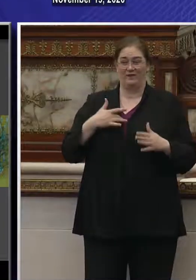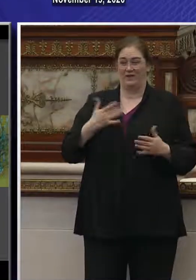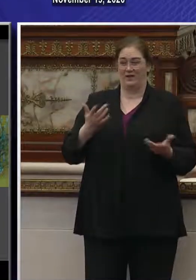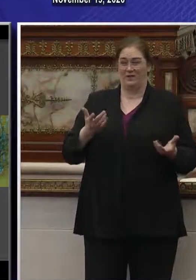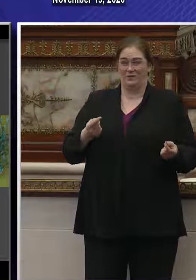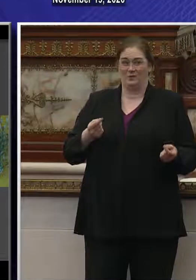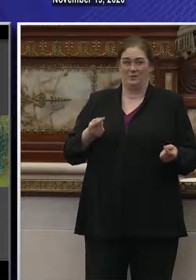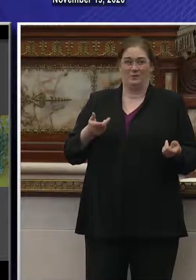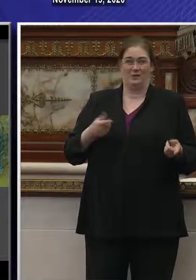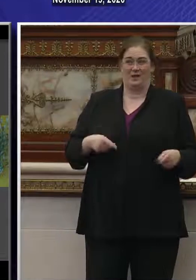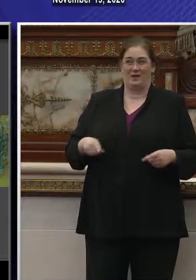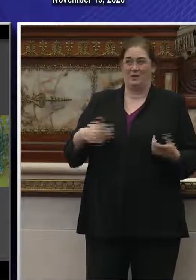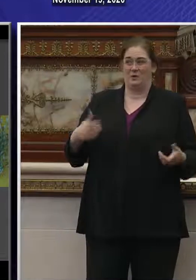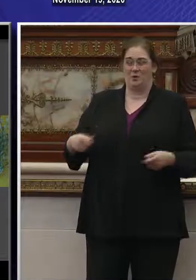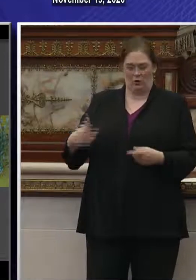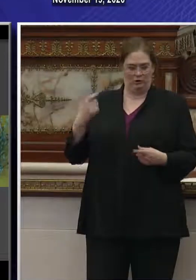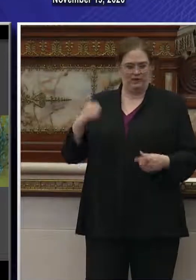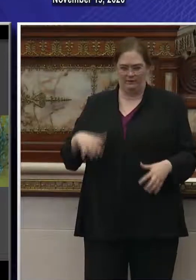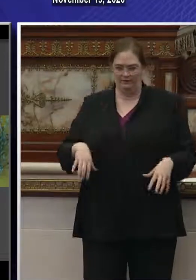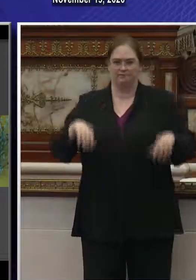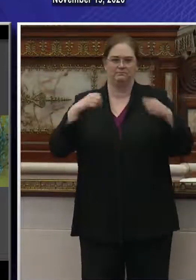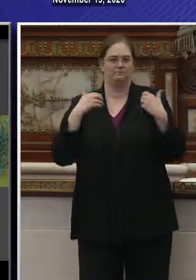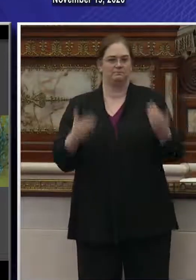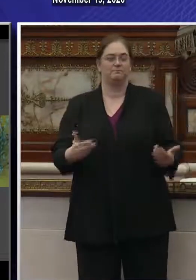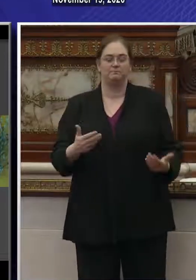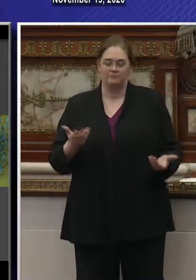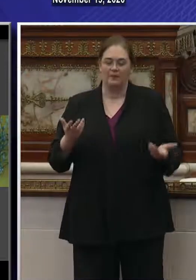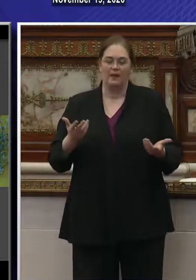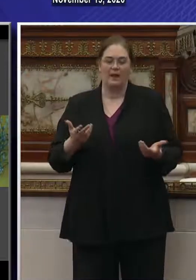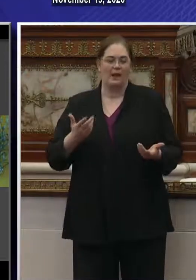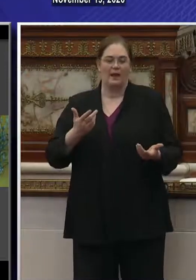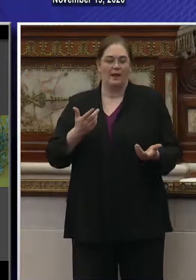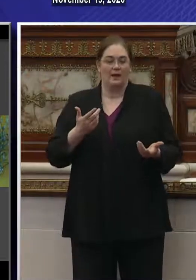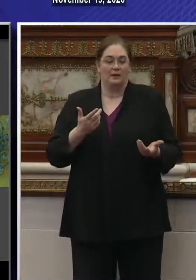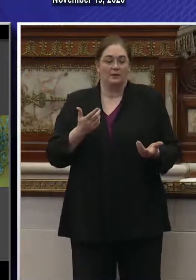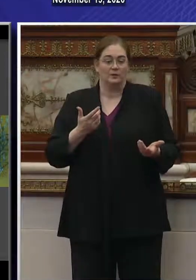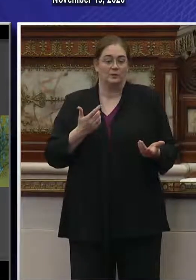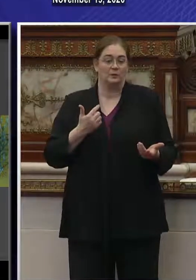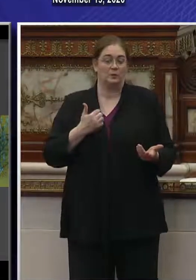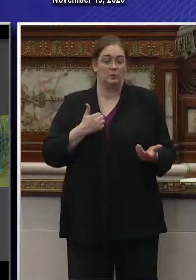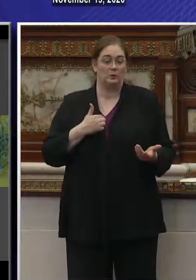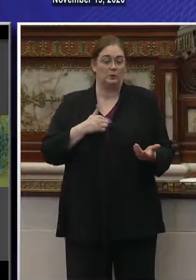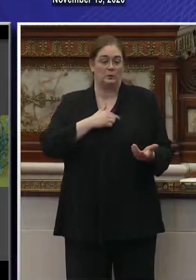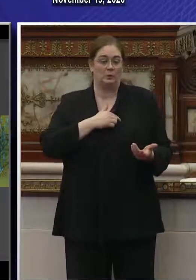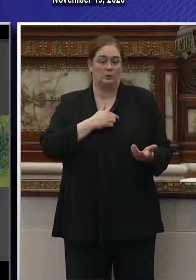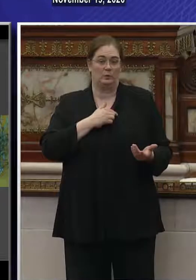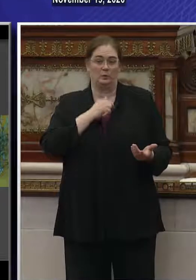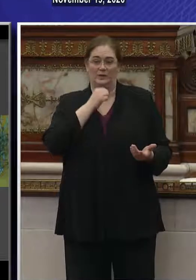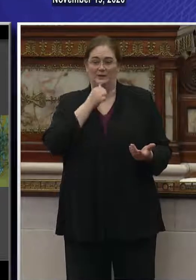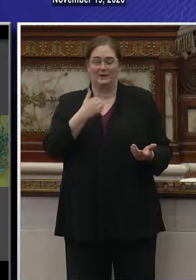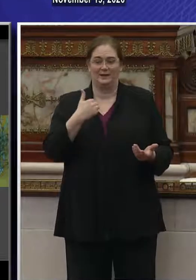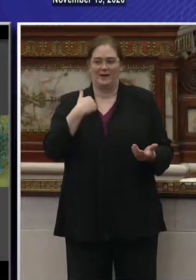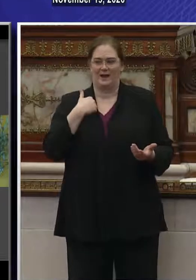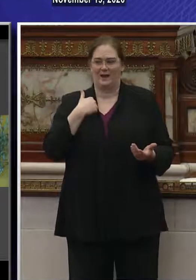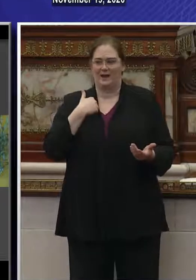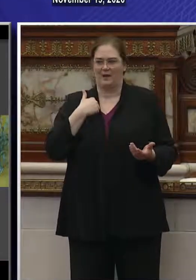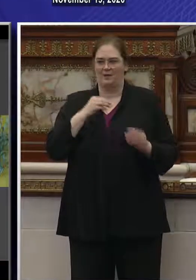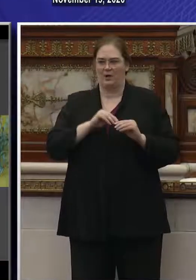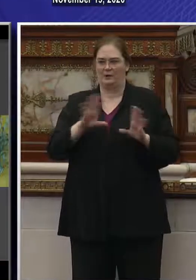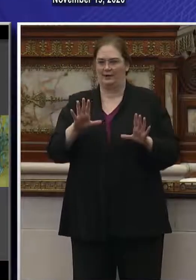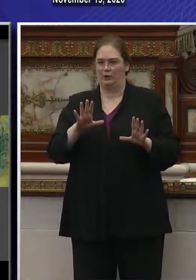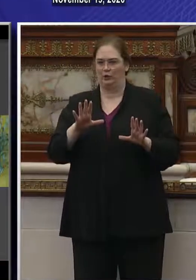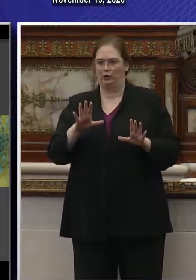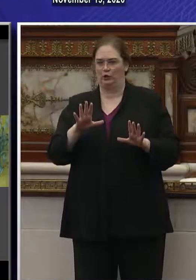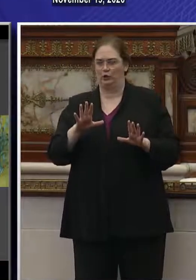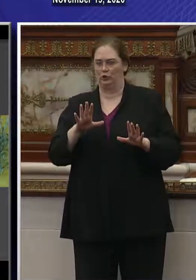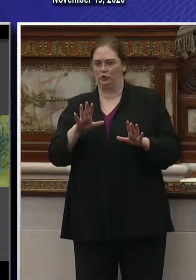what's happening, what's going on. And we didn't have, we didn't have the direction that we were